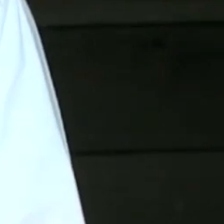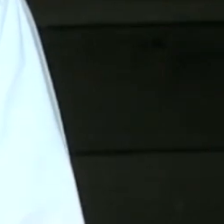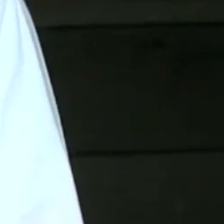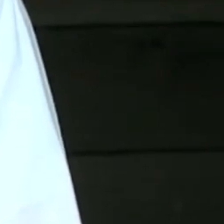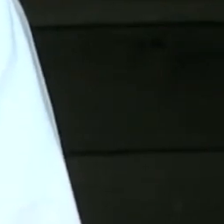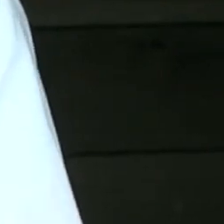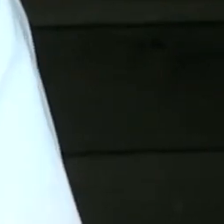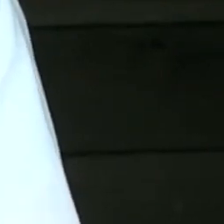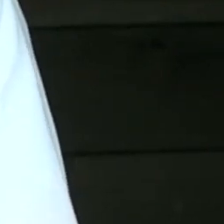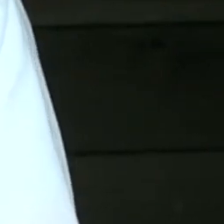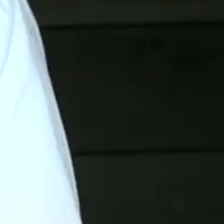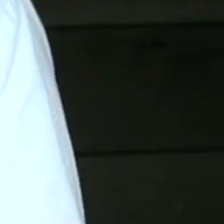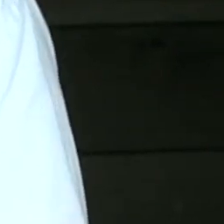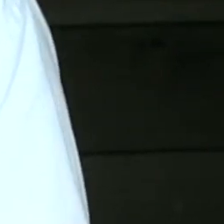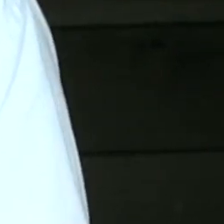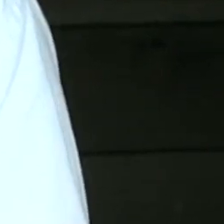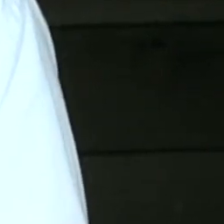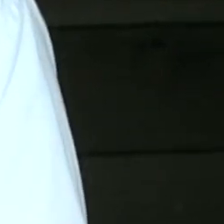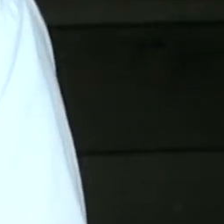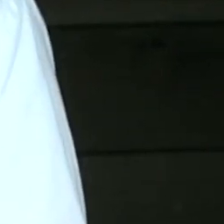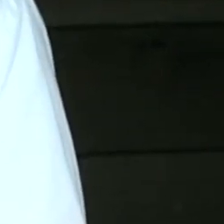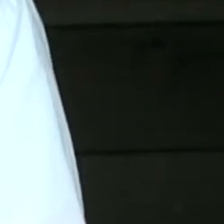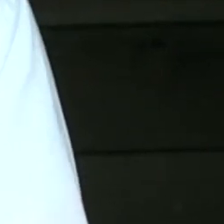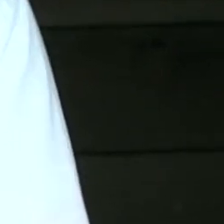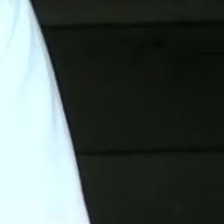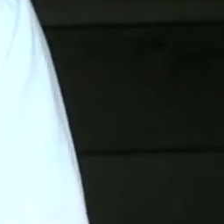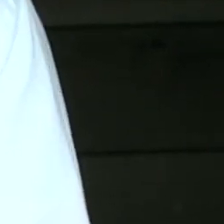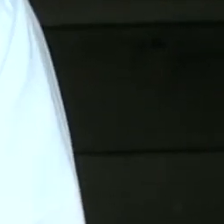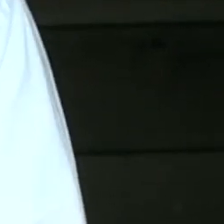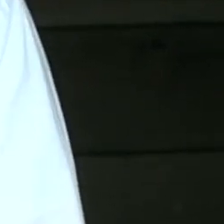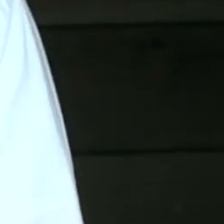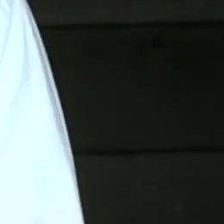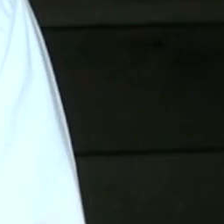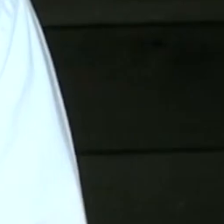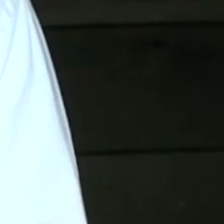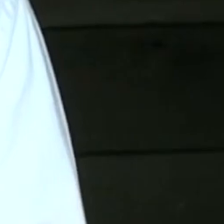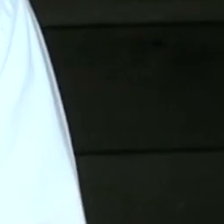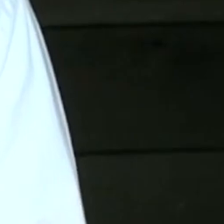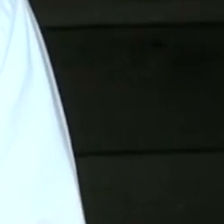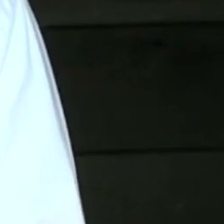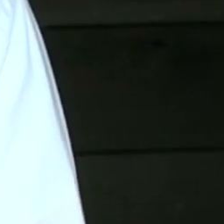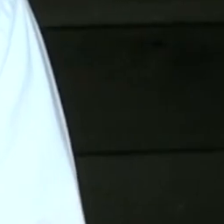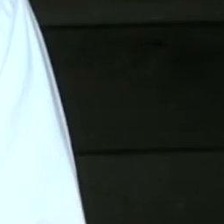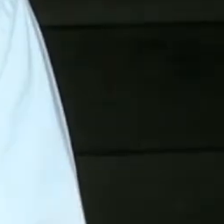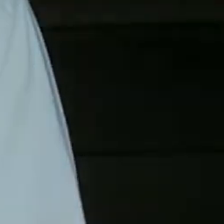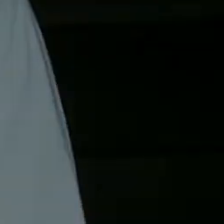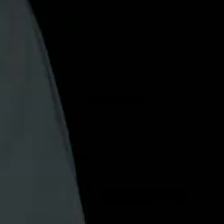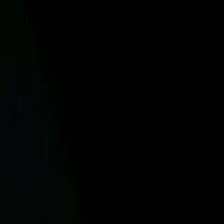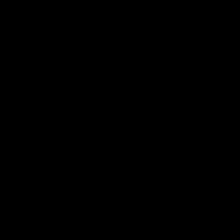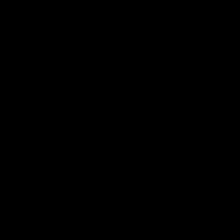would love for you to come join us in person sometime, but until then, we hope to meet you here again next week.